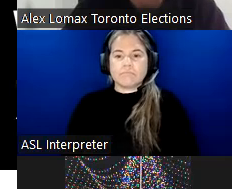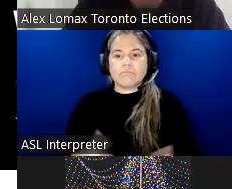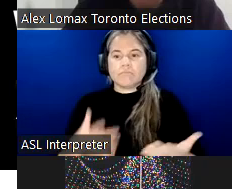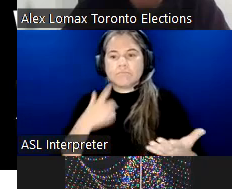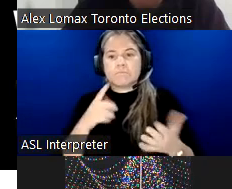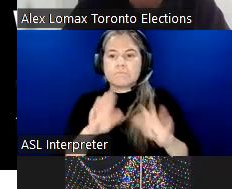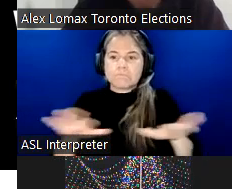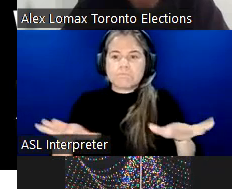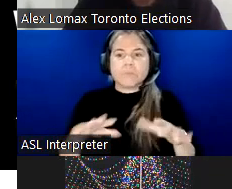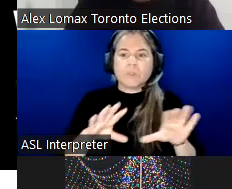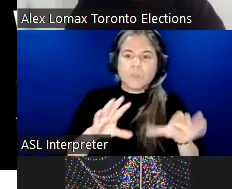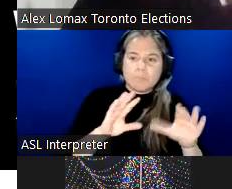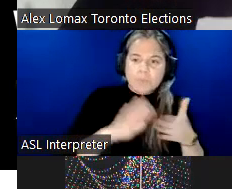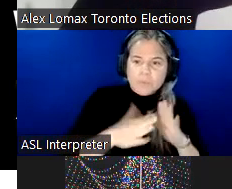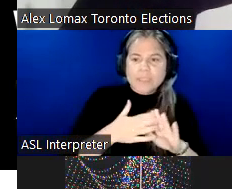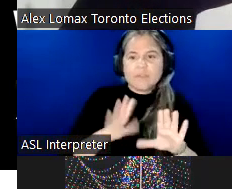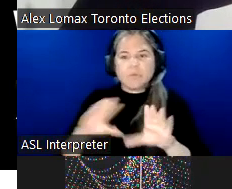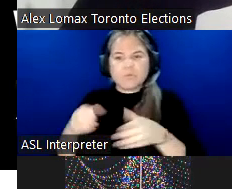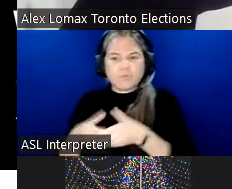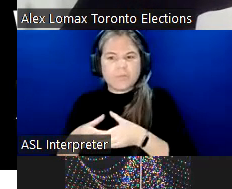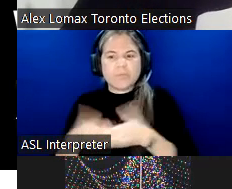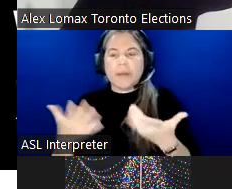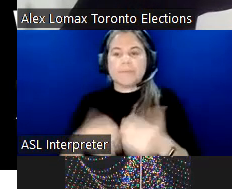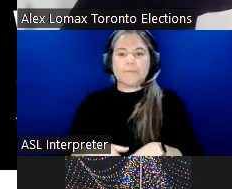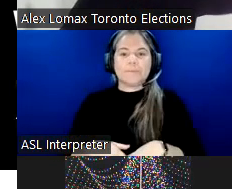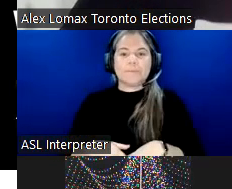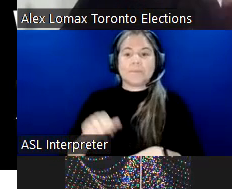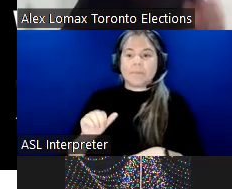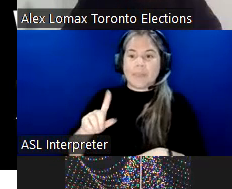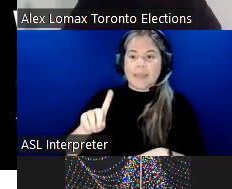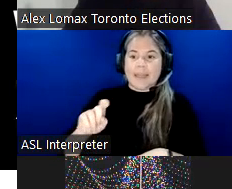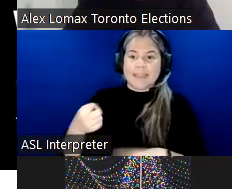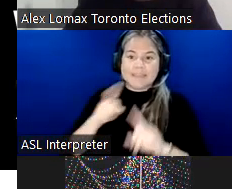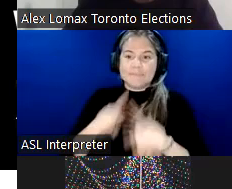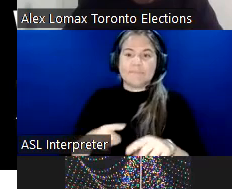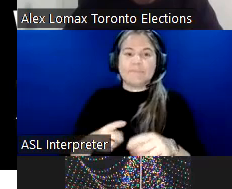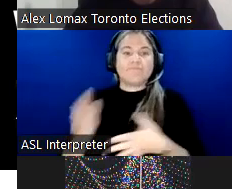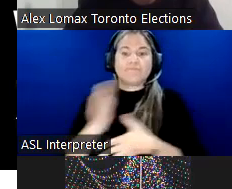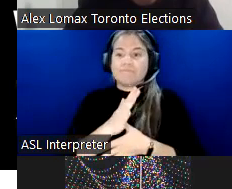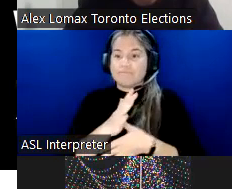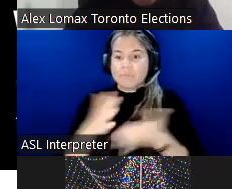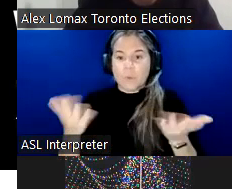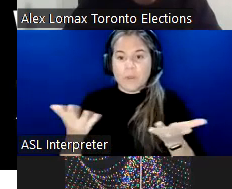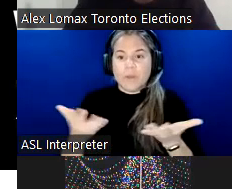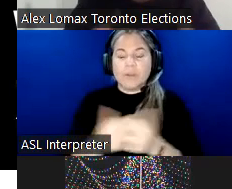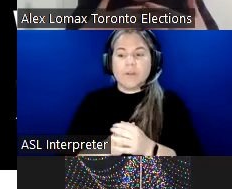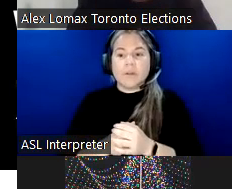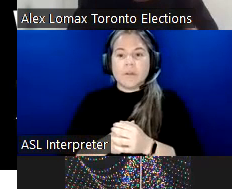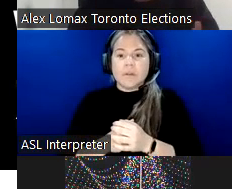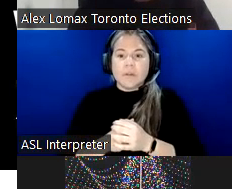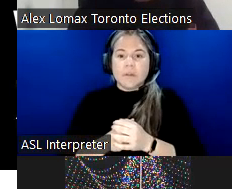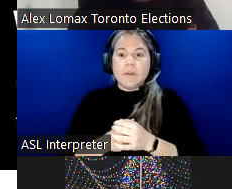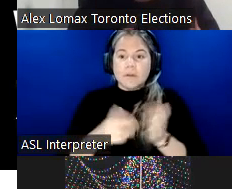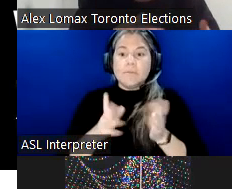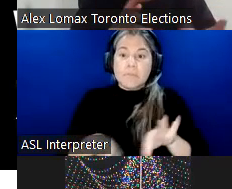with? Yeah. Okay. The first thing I think would be about just being prepared